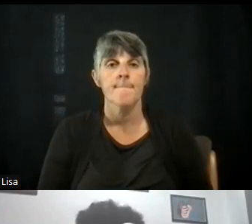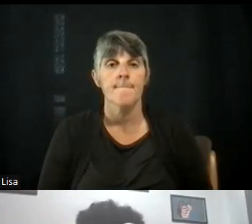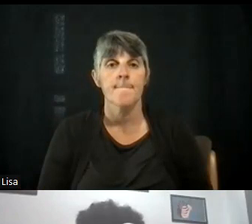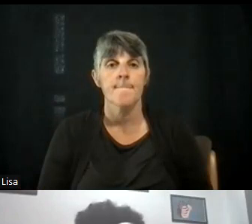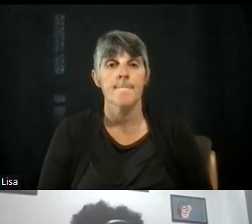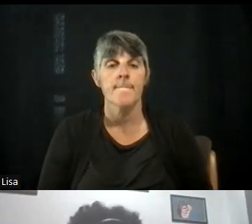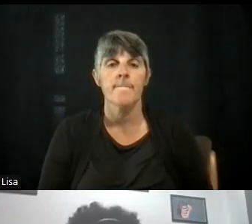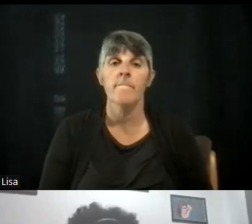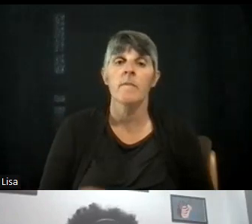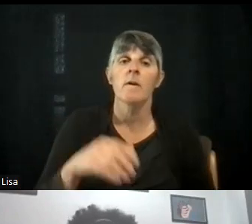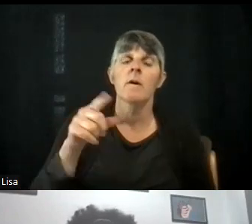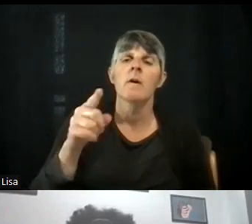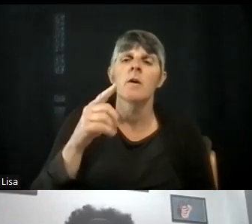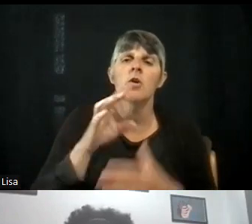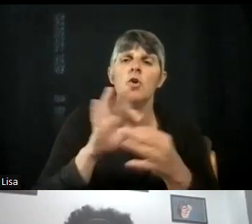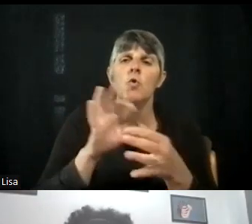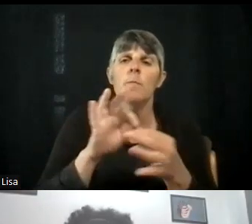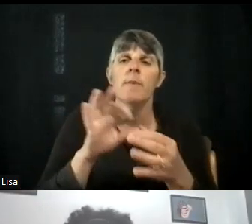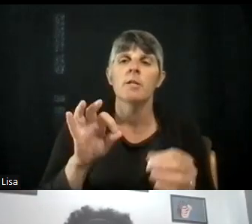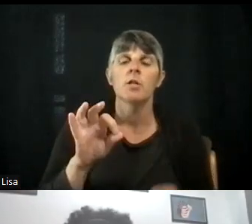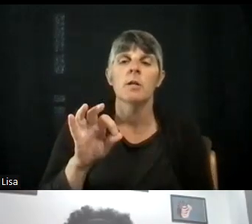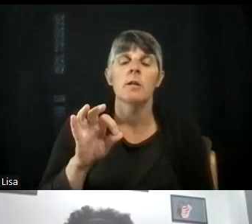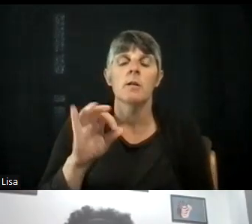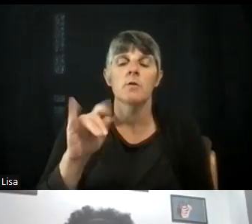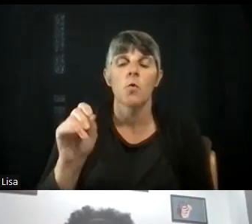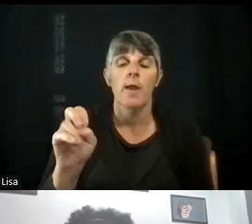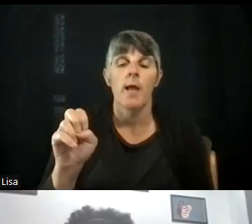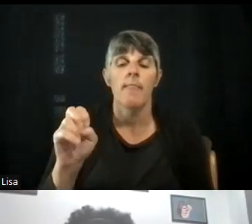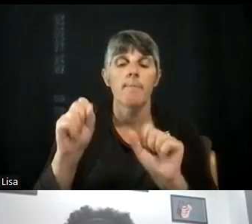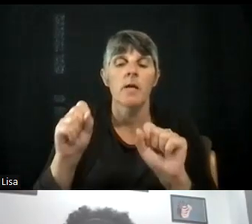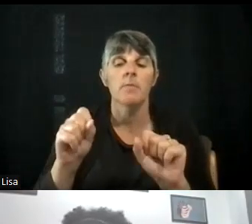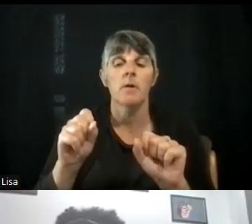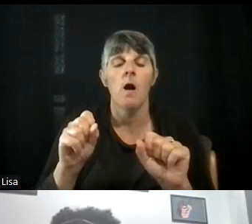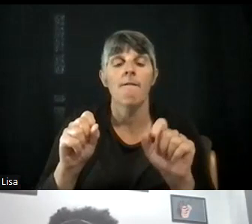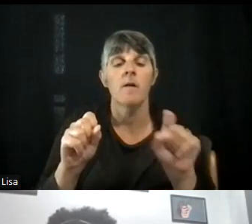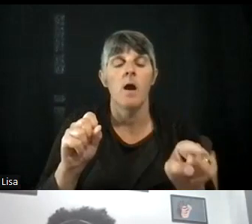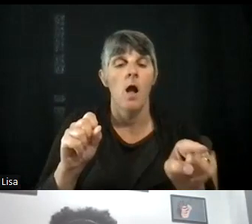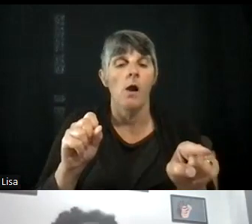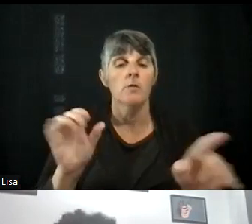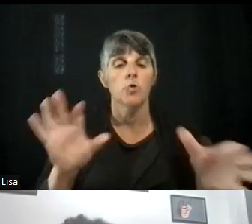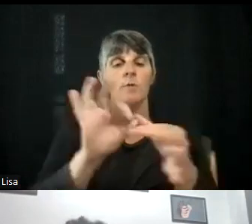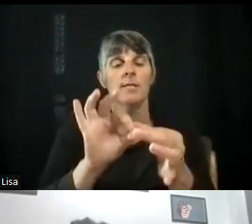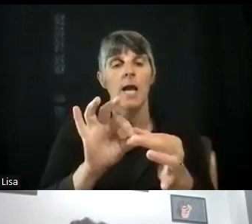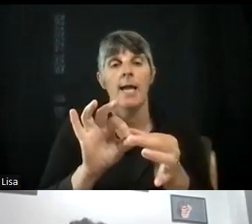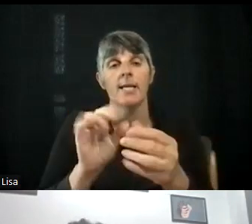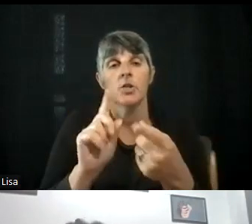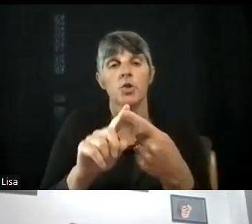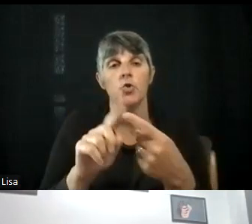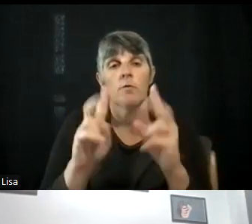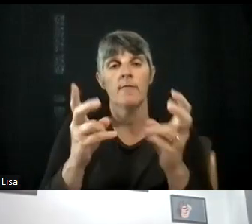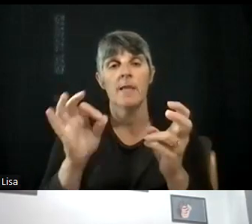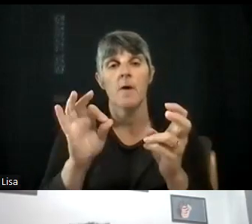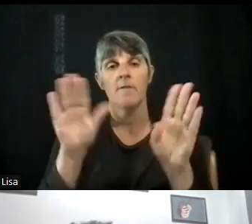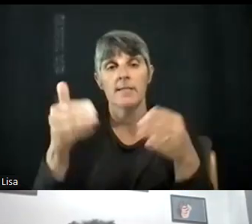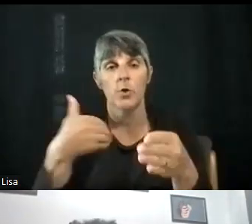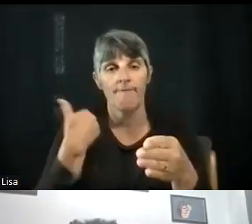Well, Heather, you mentioned the possibility of tying Arts Bloom to the theme of centering